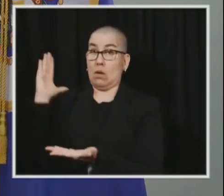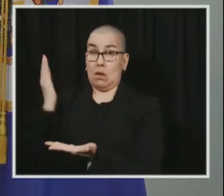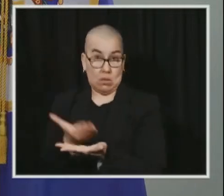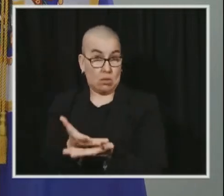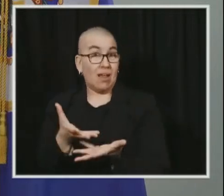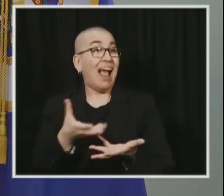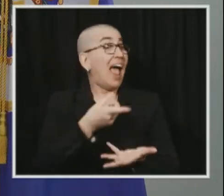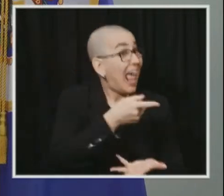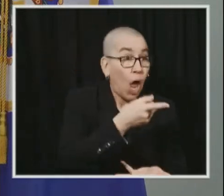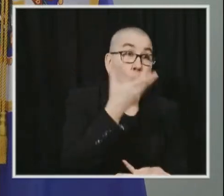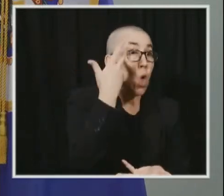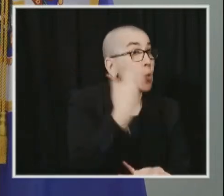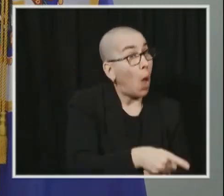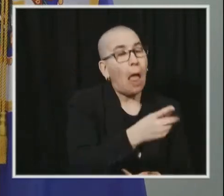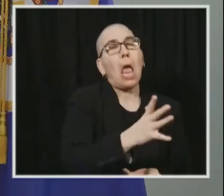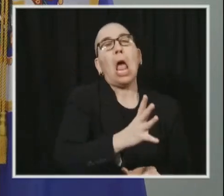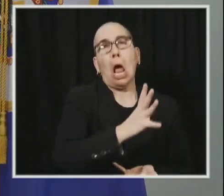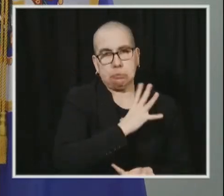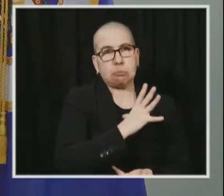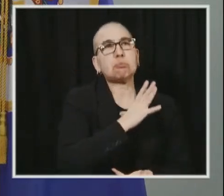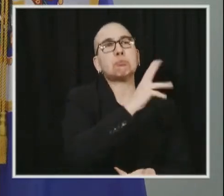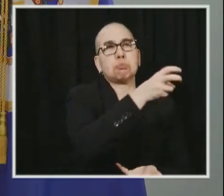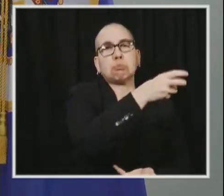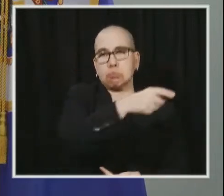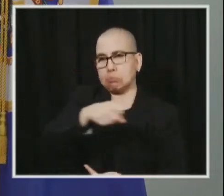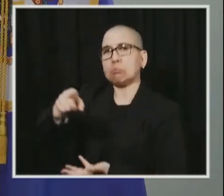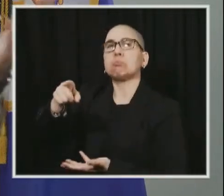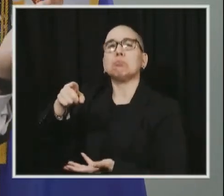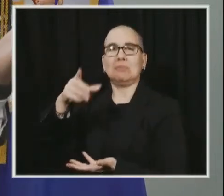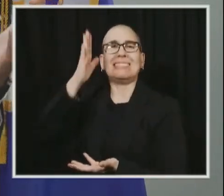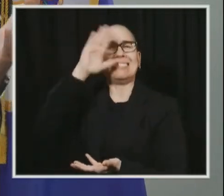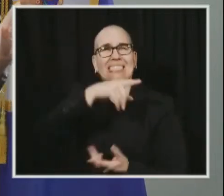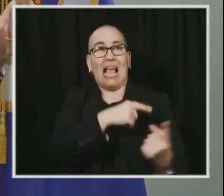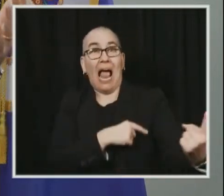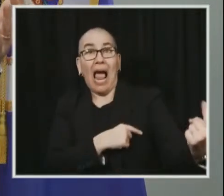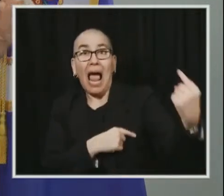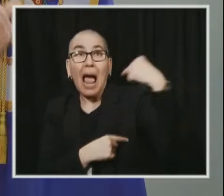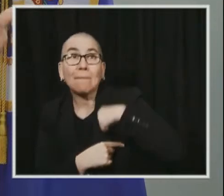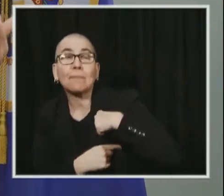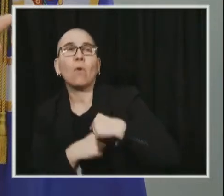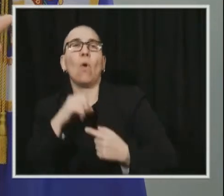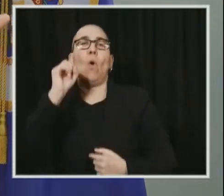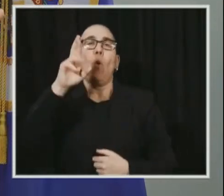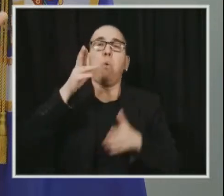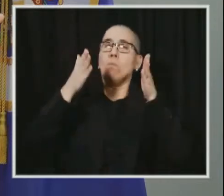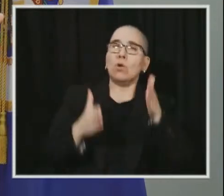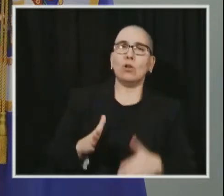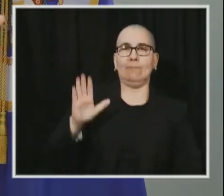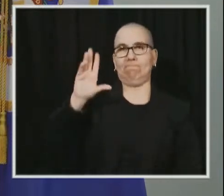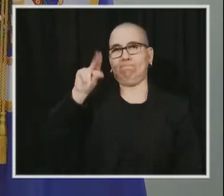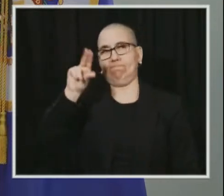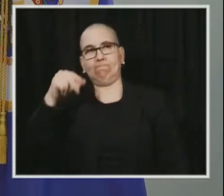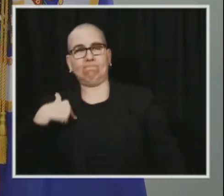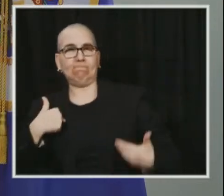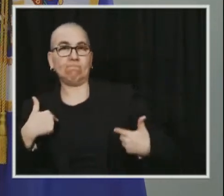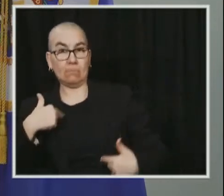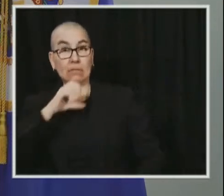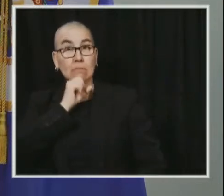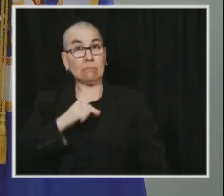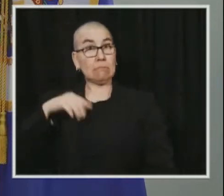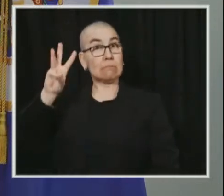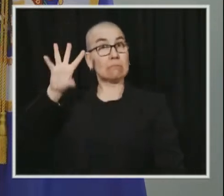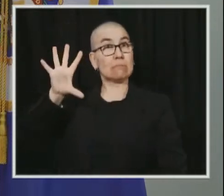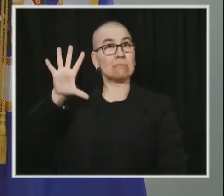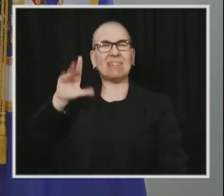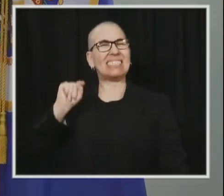take a little more time. It's going to be a little harder for some of them to come in. Now, those who are saying, hey, I'm not one of them. I'm 65 and I want it, and I'm waiting and I'm still not